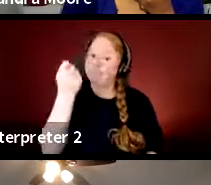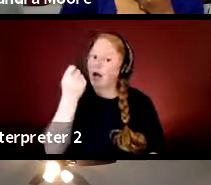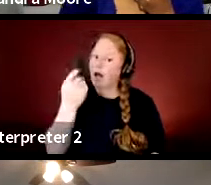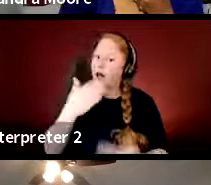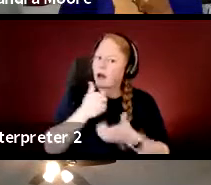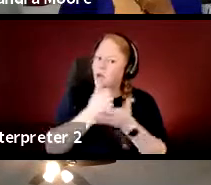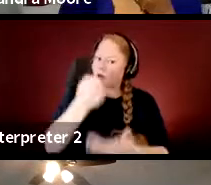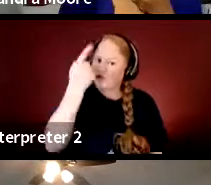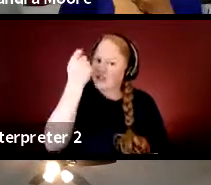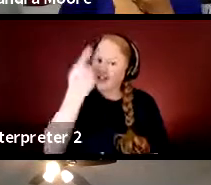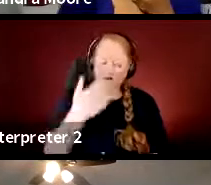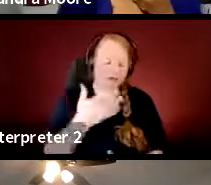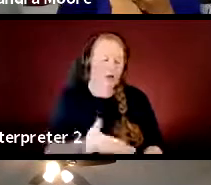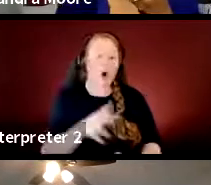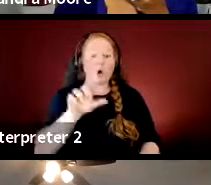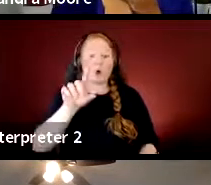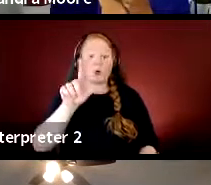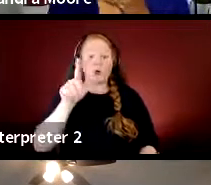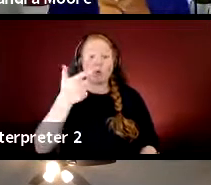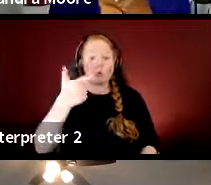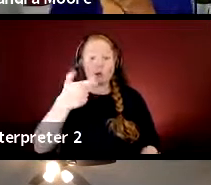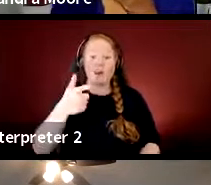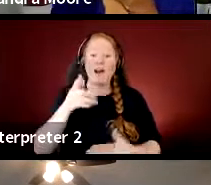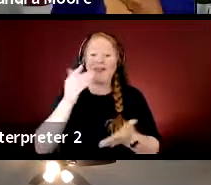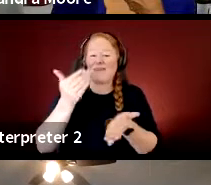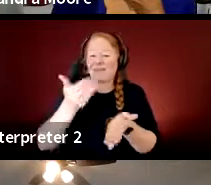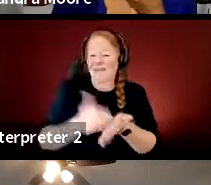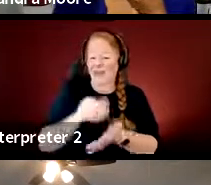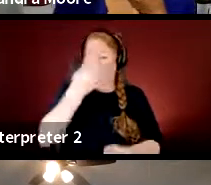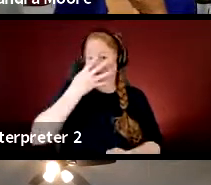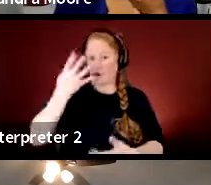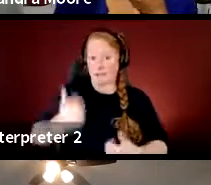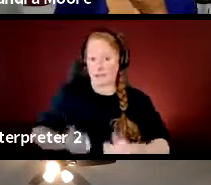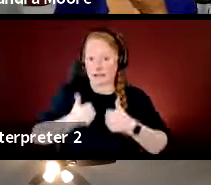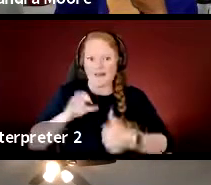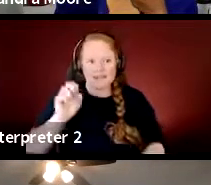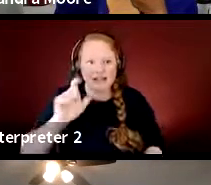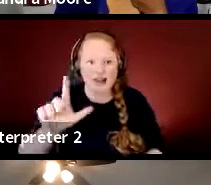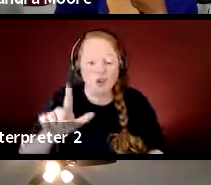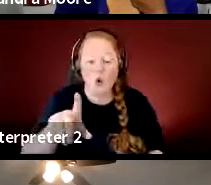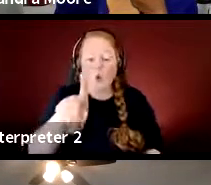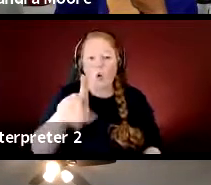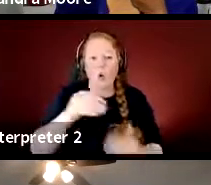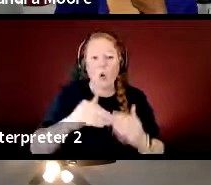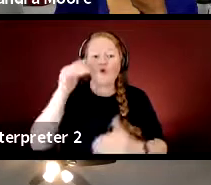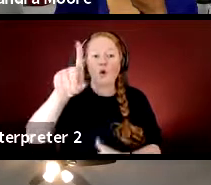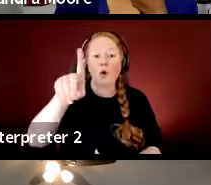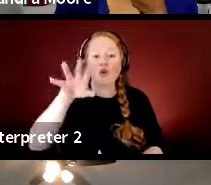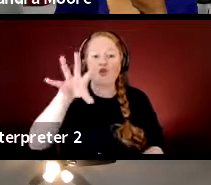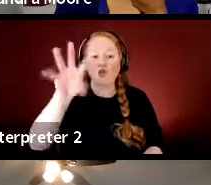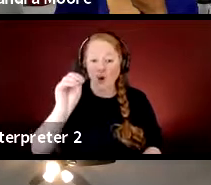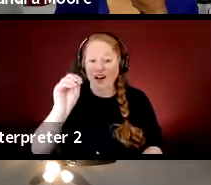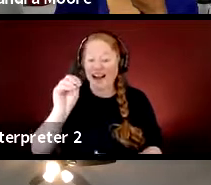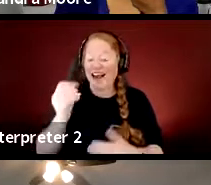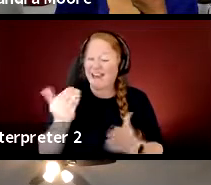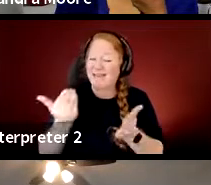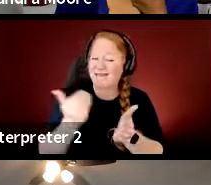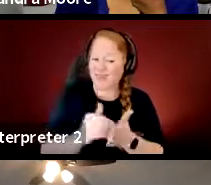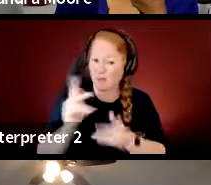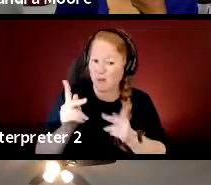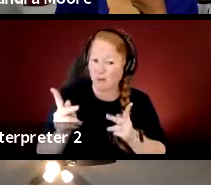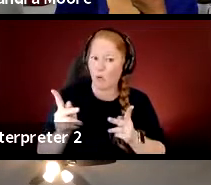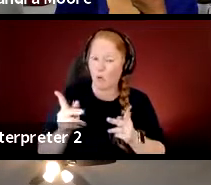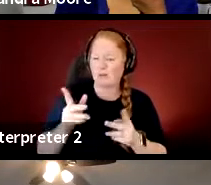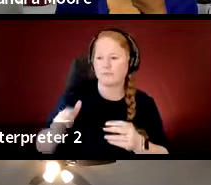over 21,000 immigrants live in just St. Louis City and over 140,000 in the bi-state metro area. Immigrants of